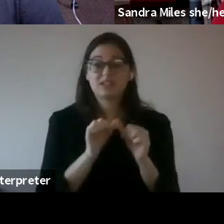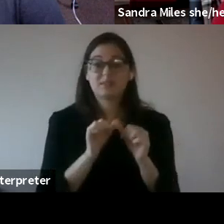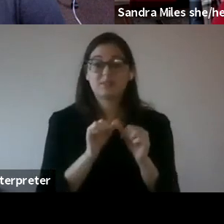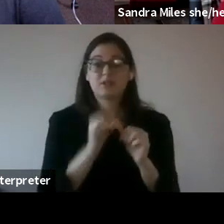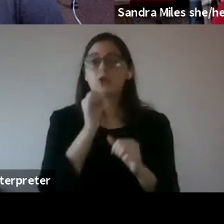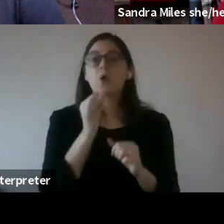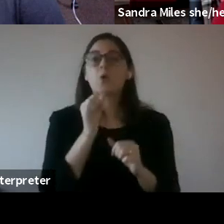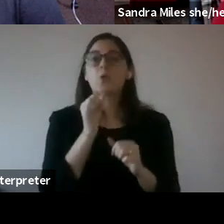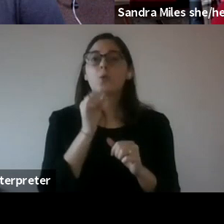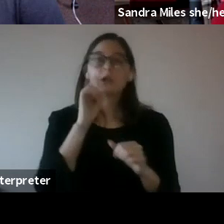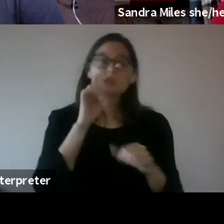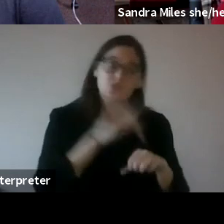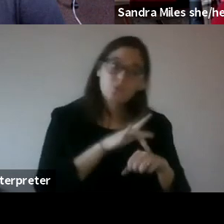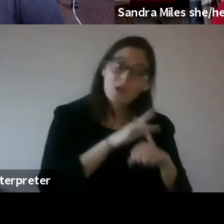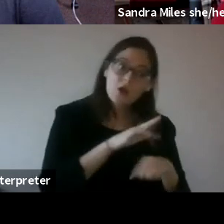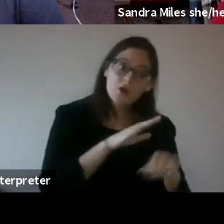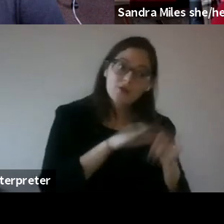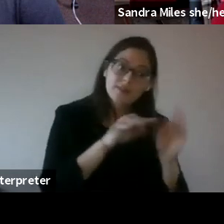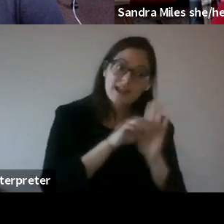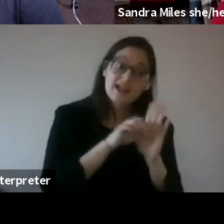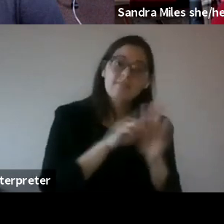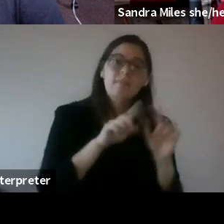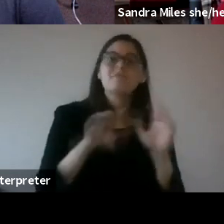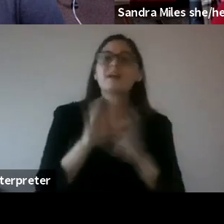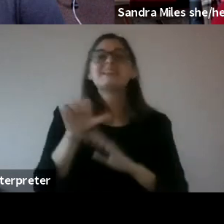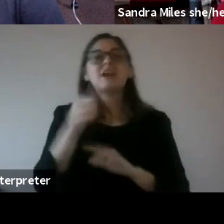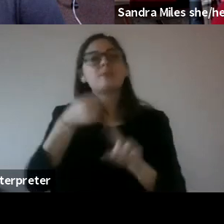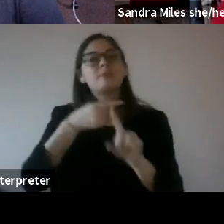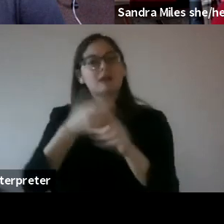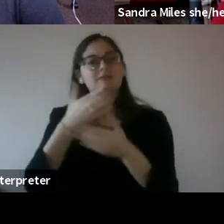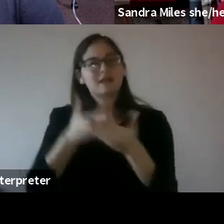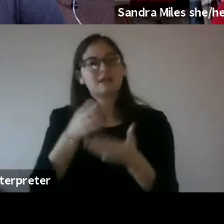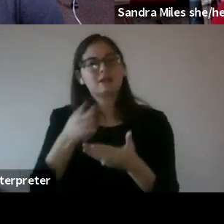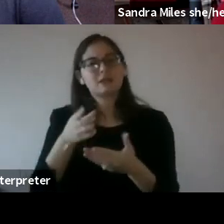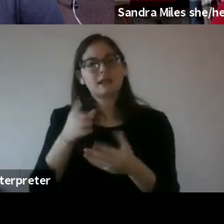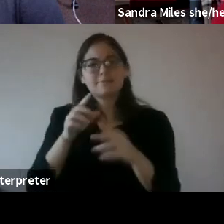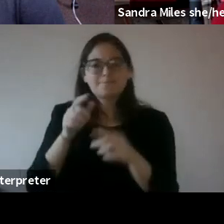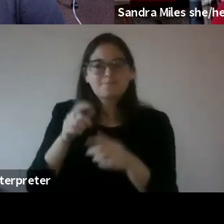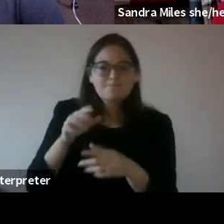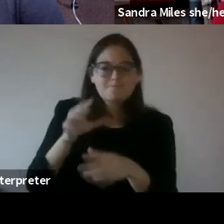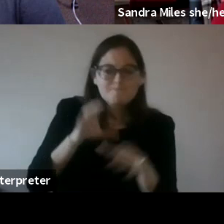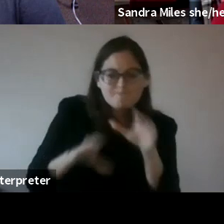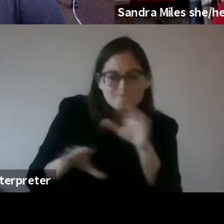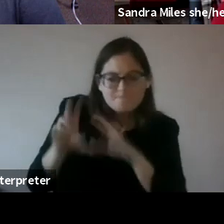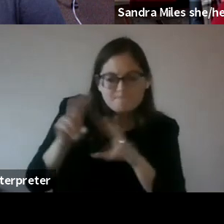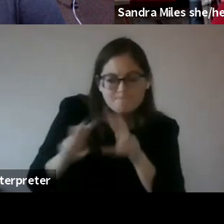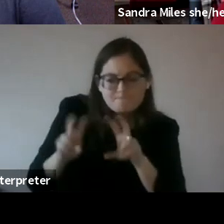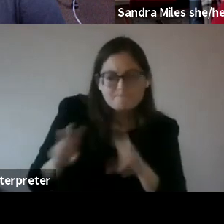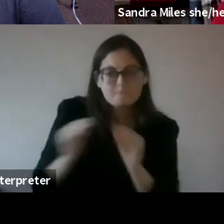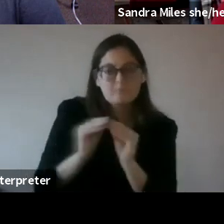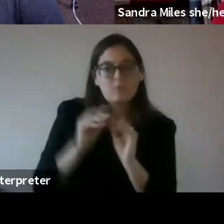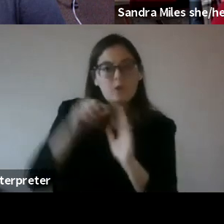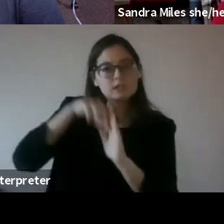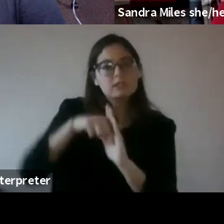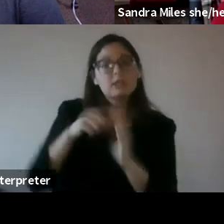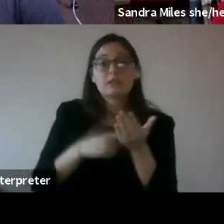don't dwell on the negative, but find another positive aspect to it and dig a little bit deeper. And sometimes just follow the